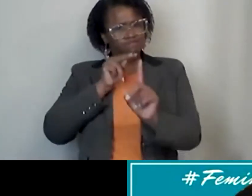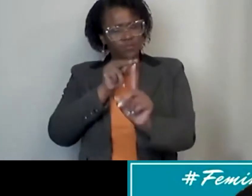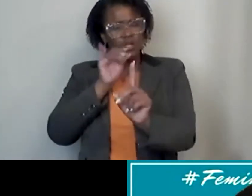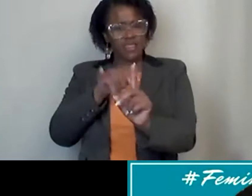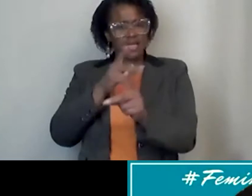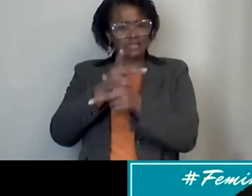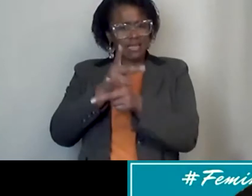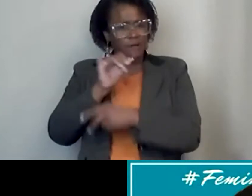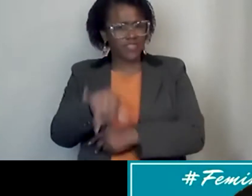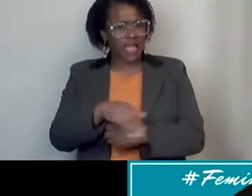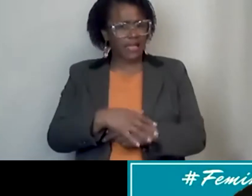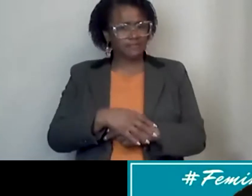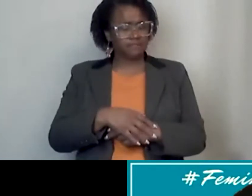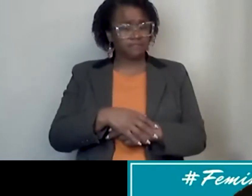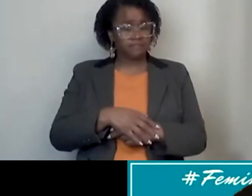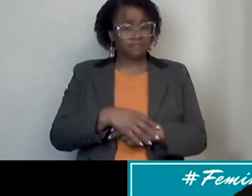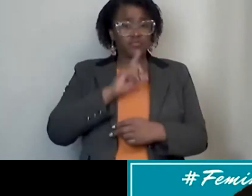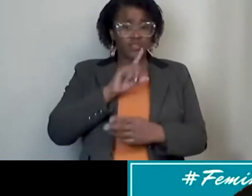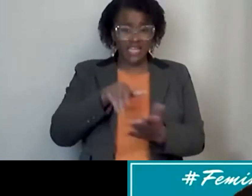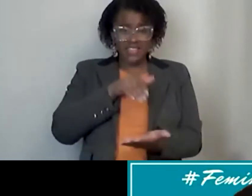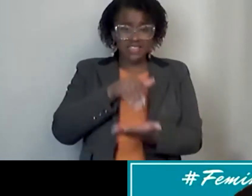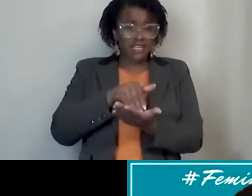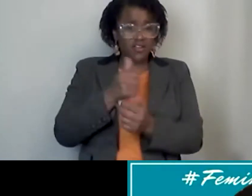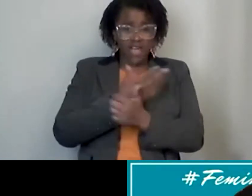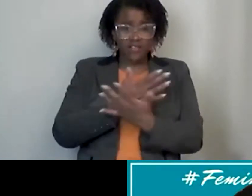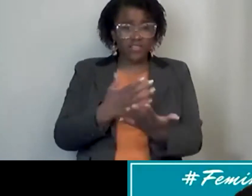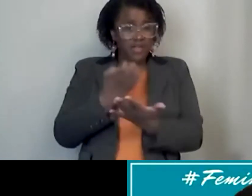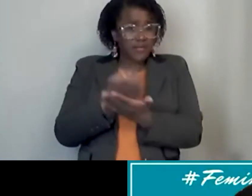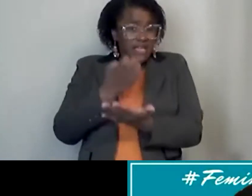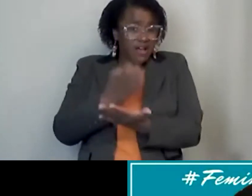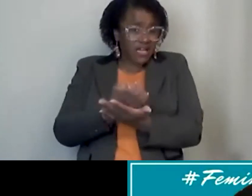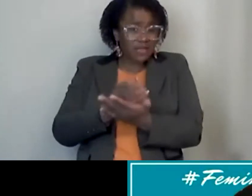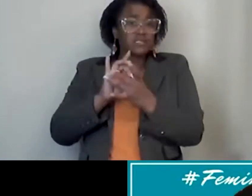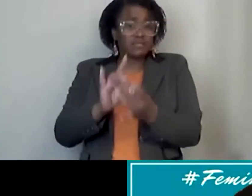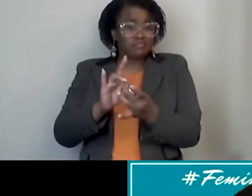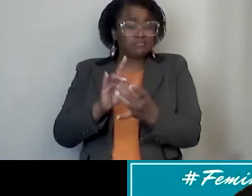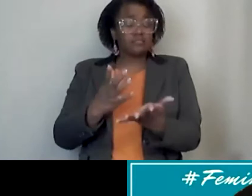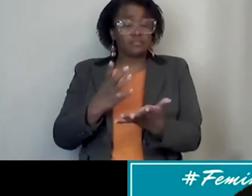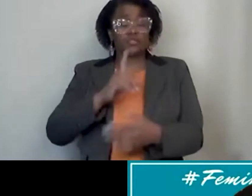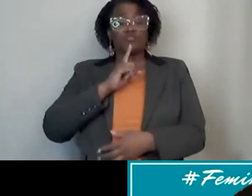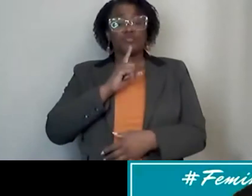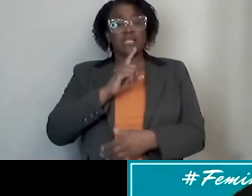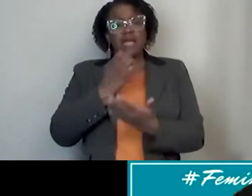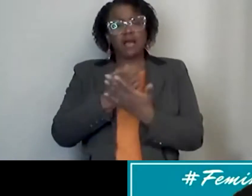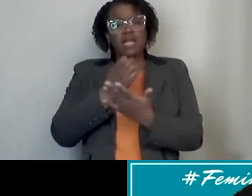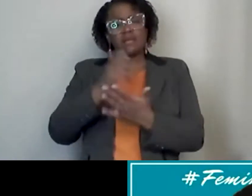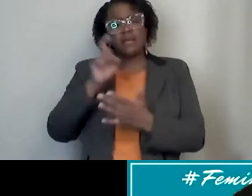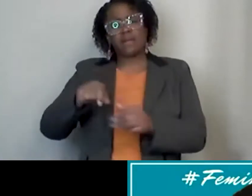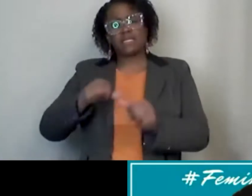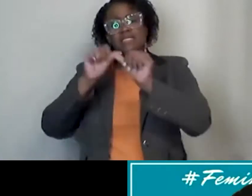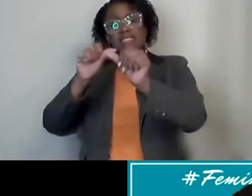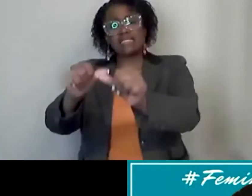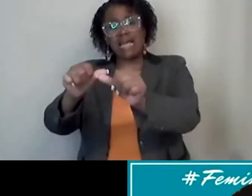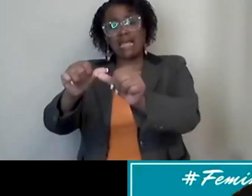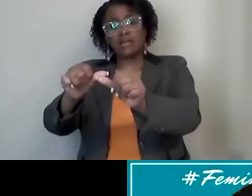at the very nucleus center of what an economy is. An economy has to be sustained on the work